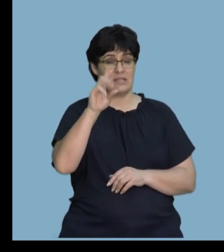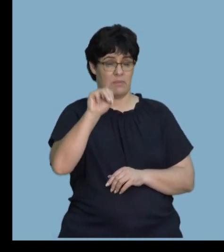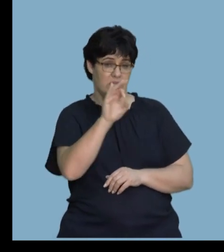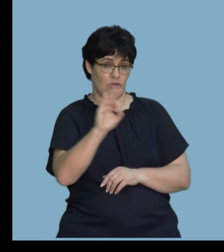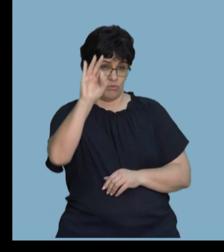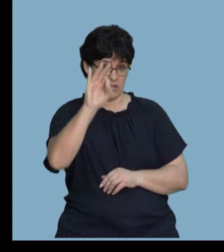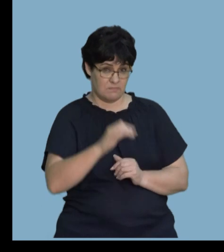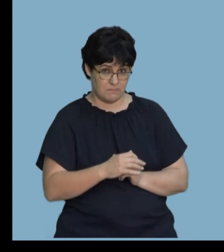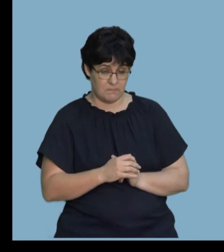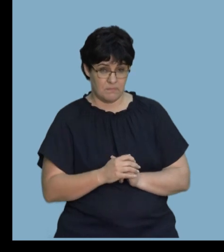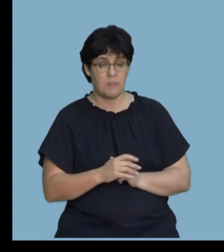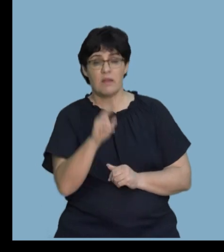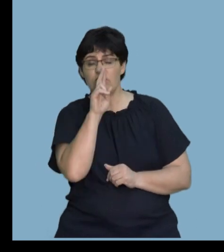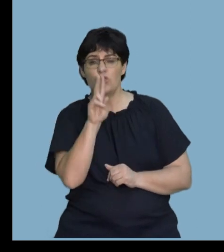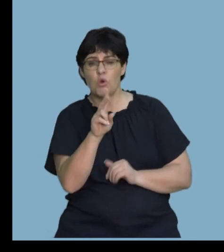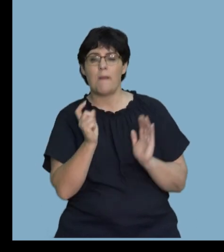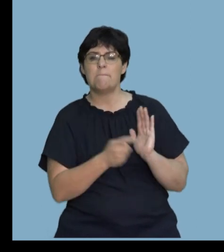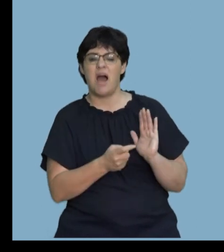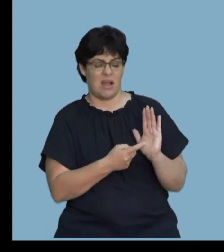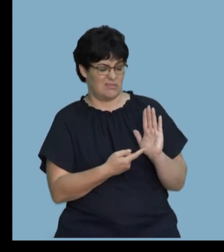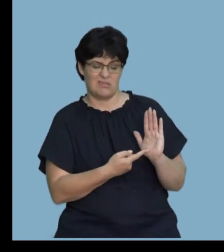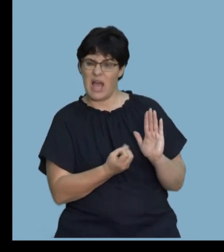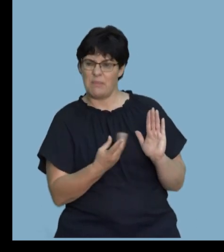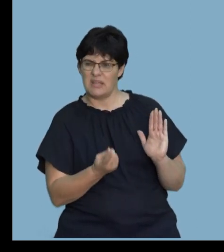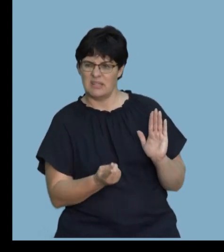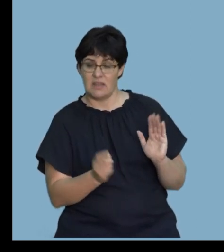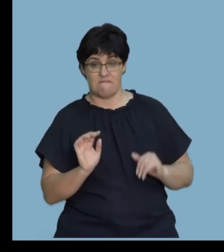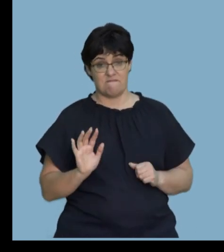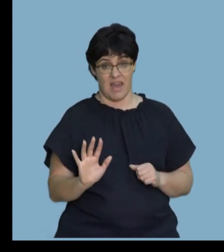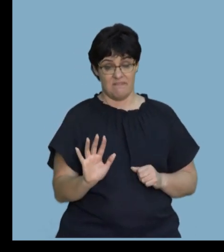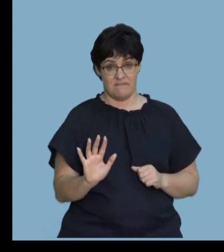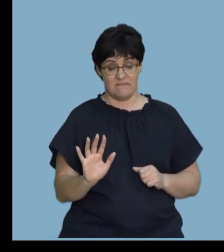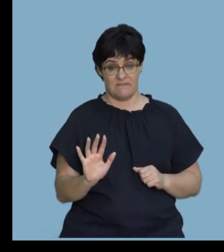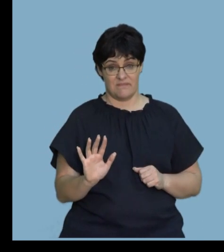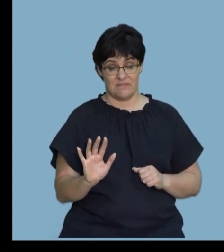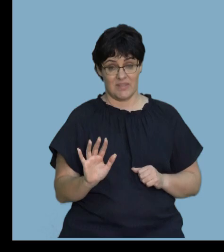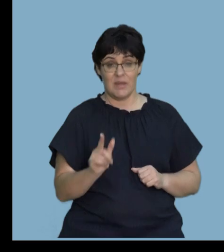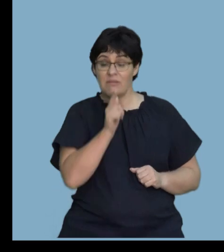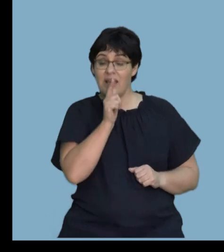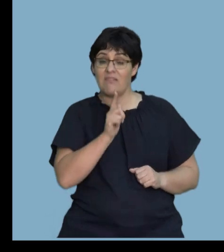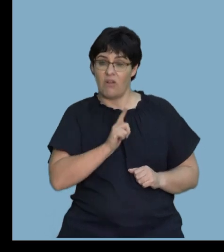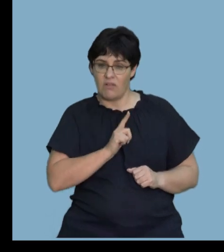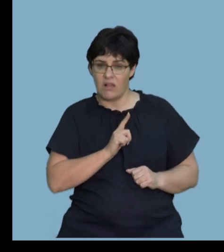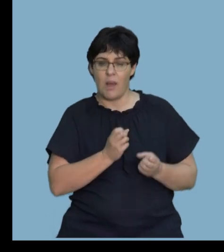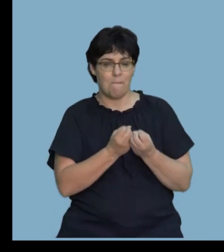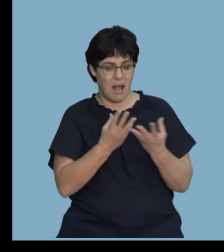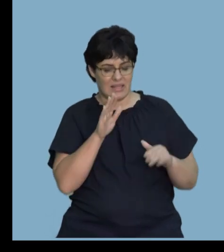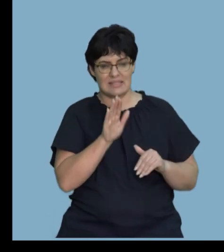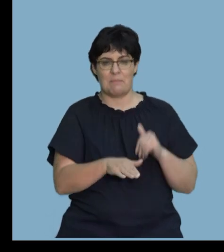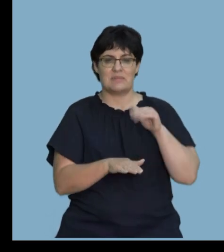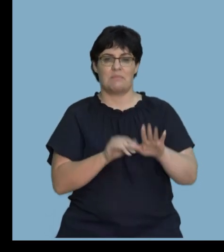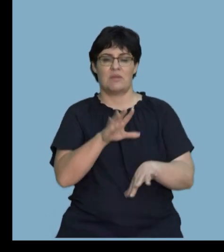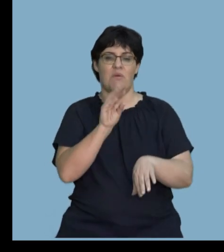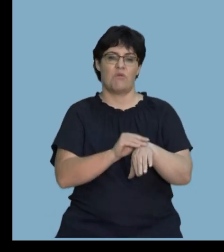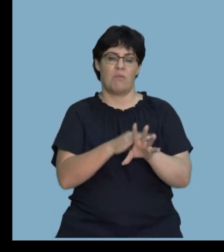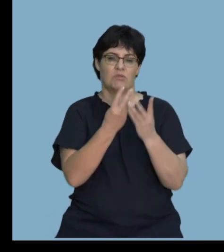the number of marks that are given in this question is 5. She says to us, this is a multi-step kind of a problem. So